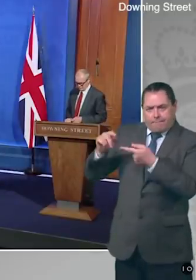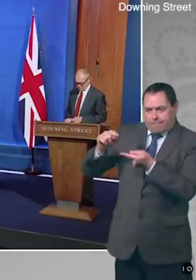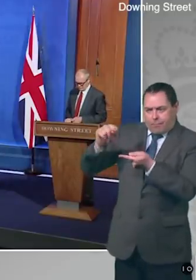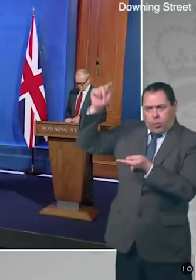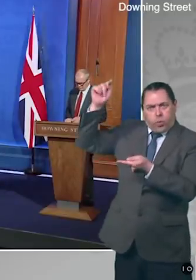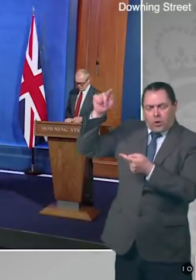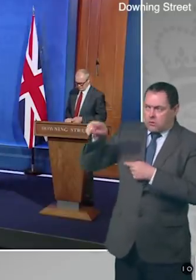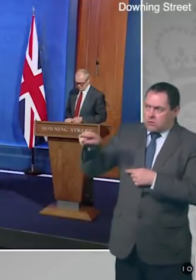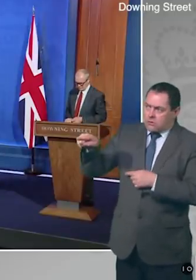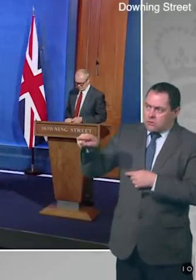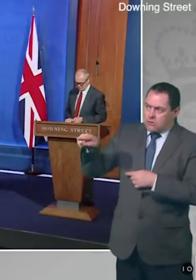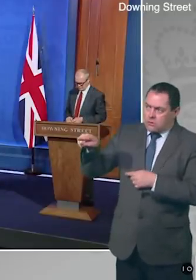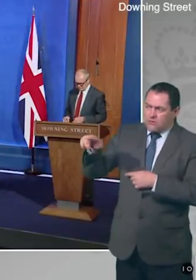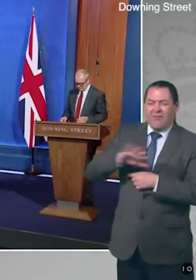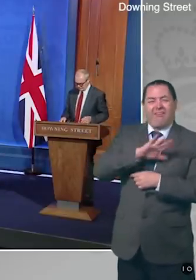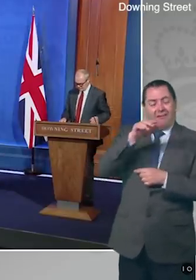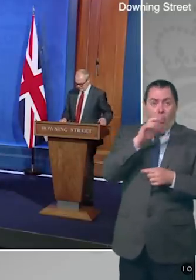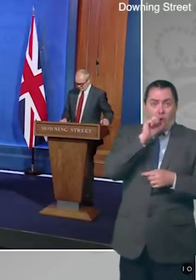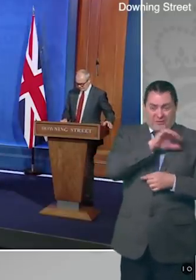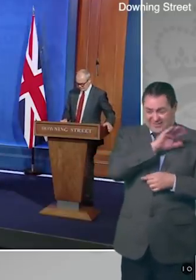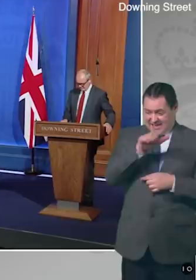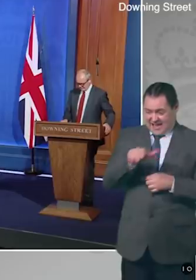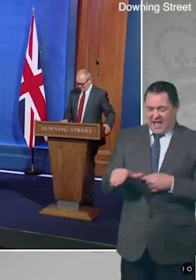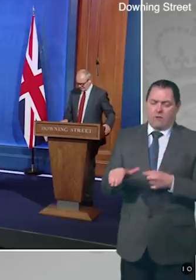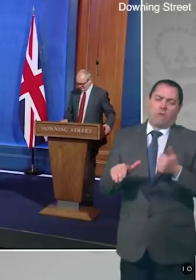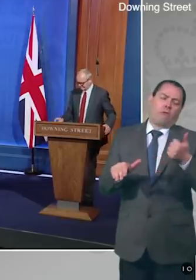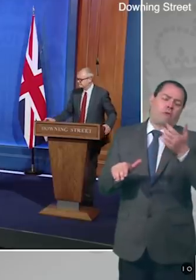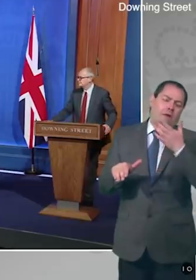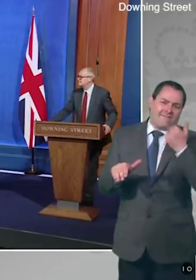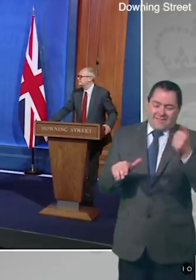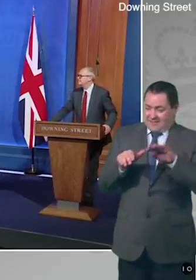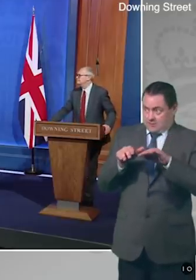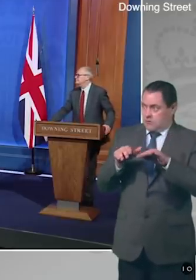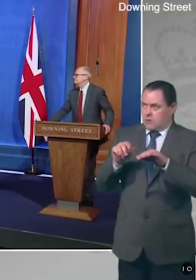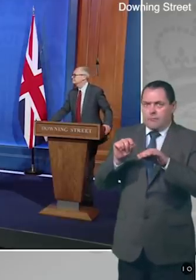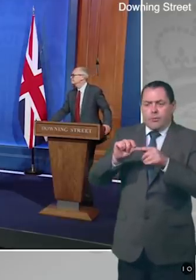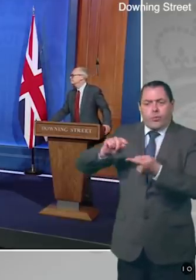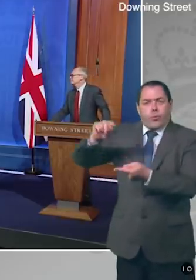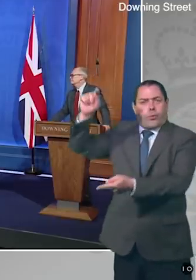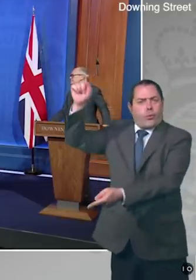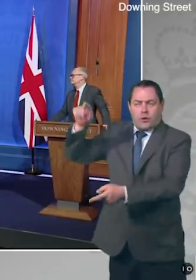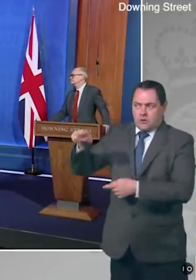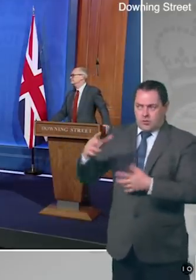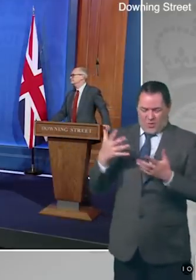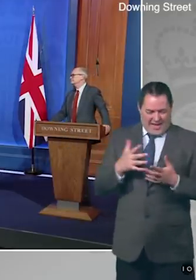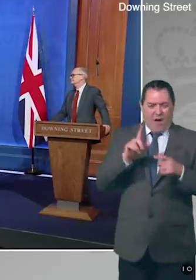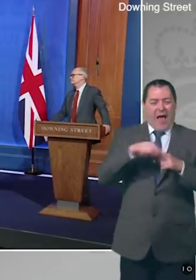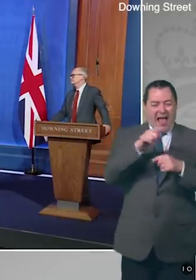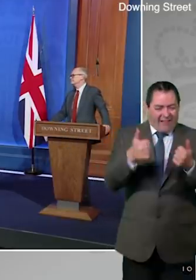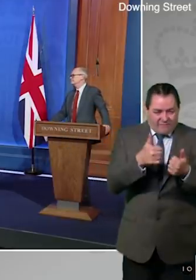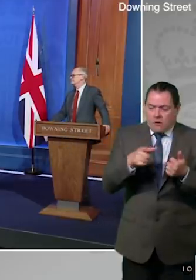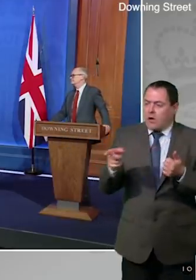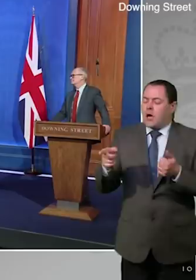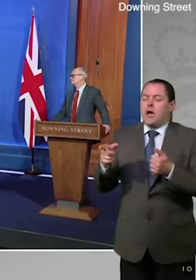why the assessment of risk has fundamentally shifted. At the end of the period